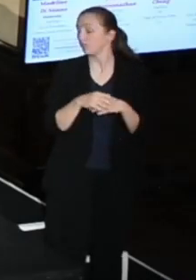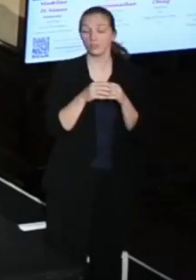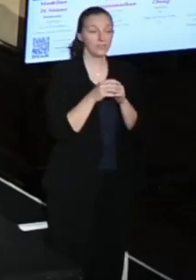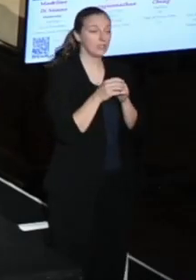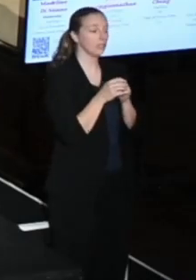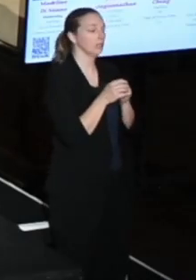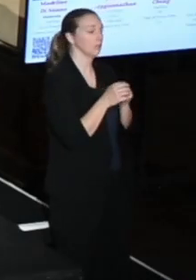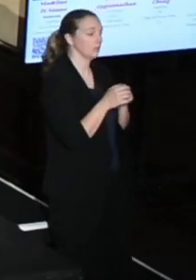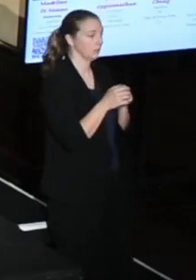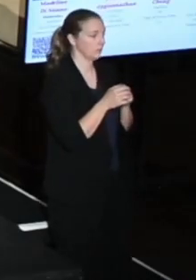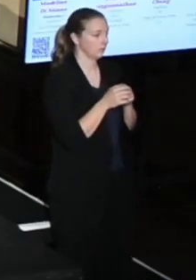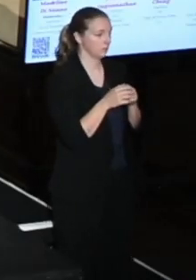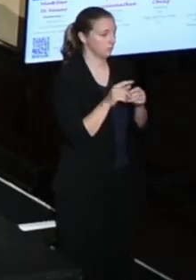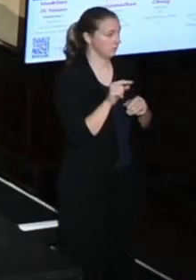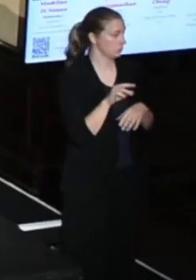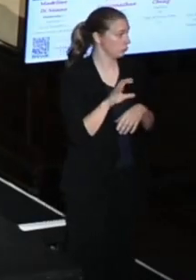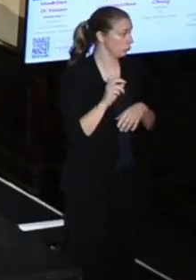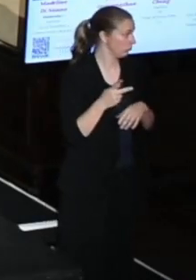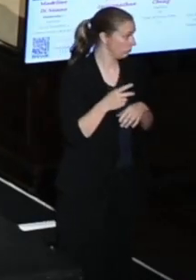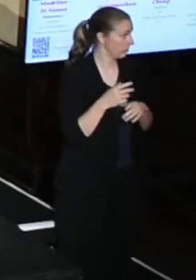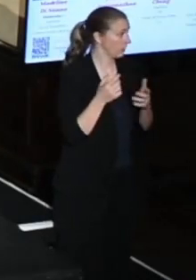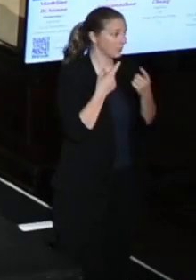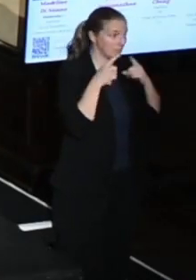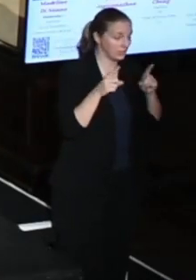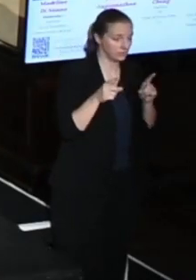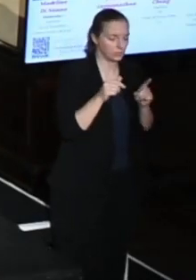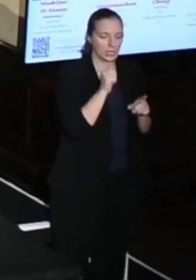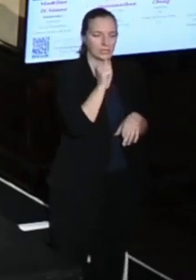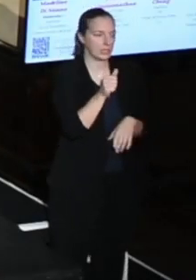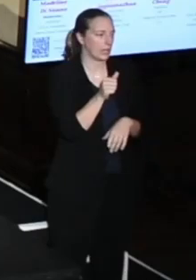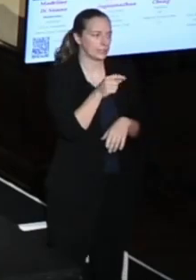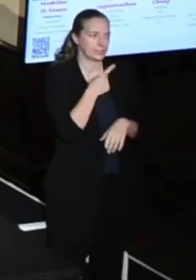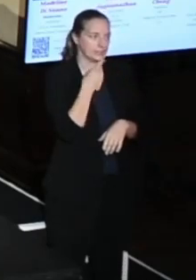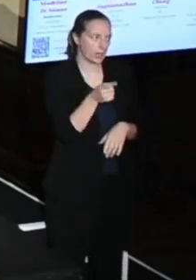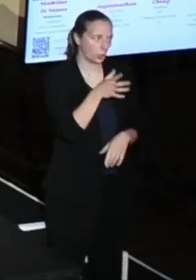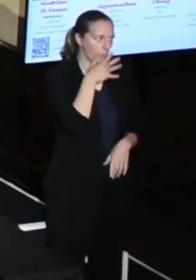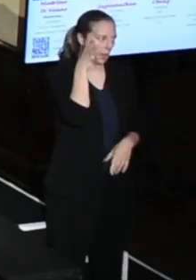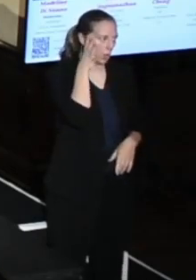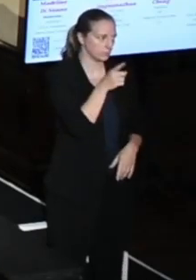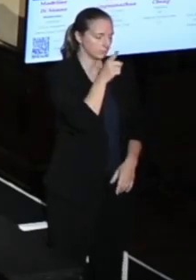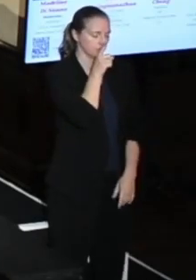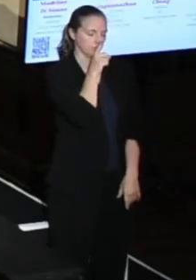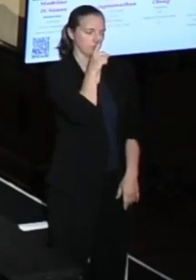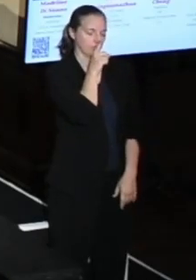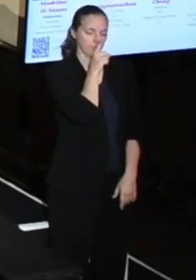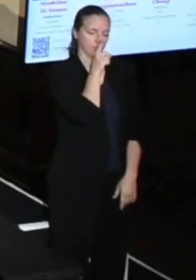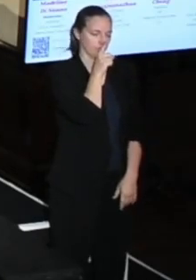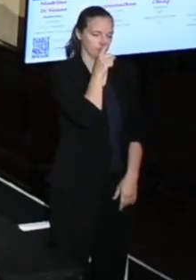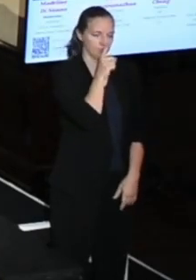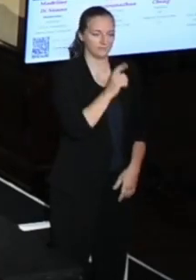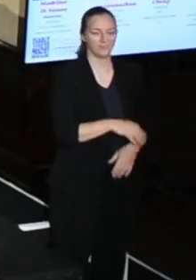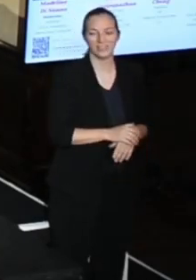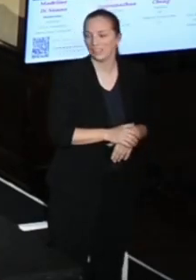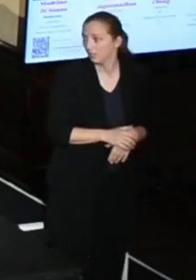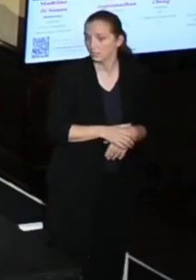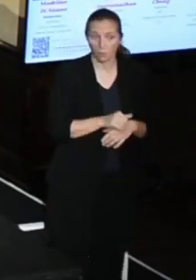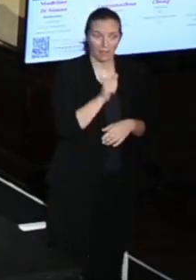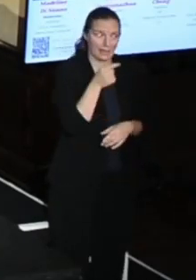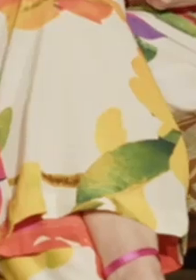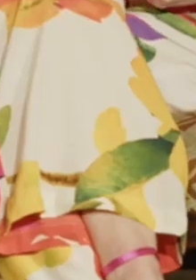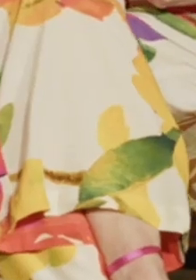trick to making it as a South Asian is not to tell your parents what you're doing. So I didn't